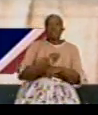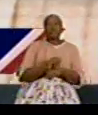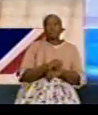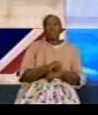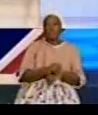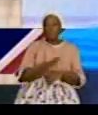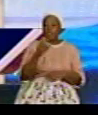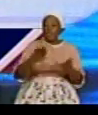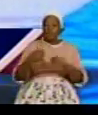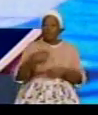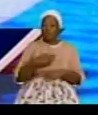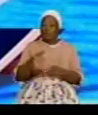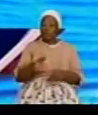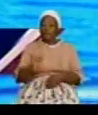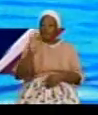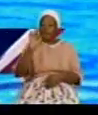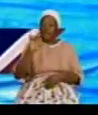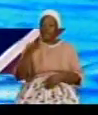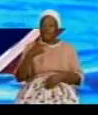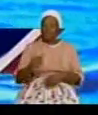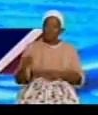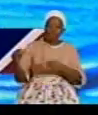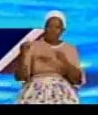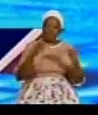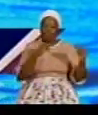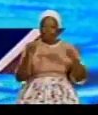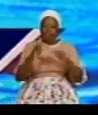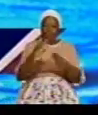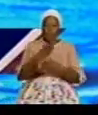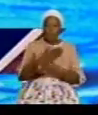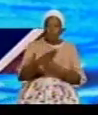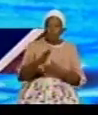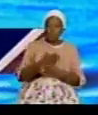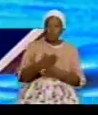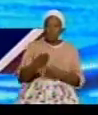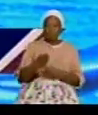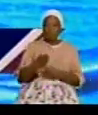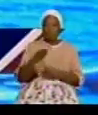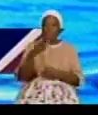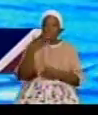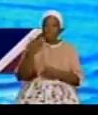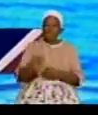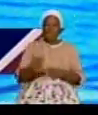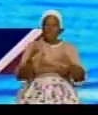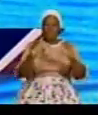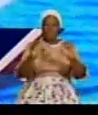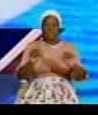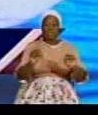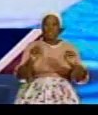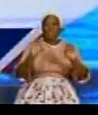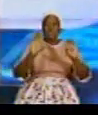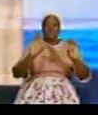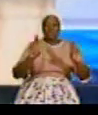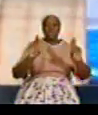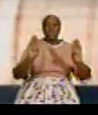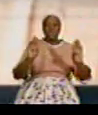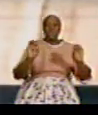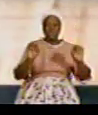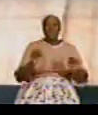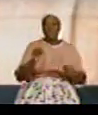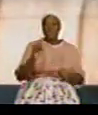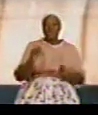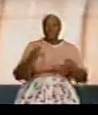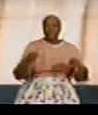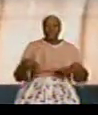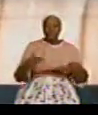we find the conflict between the scribes, the Pharisees,